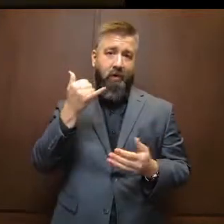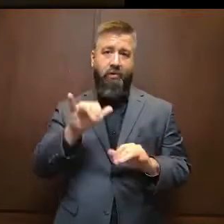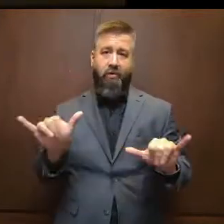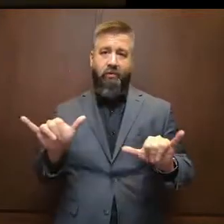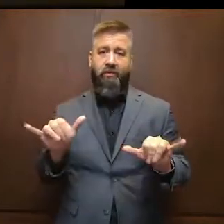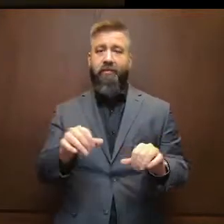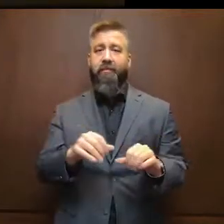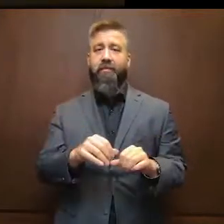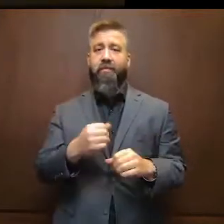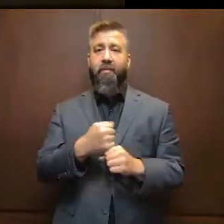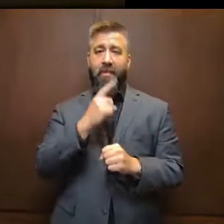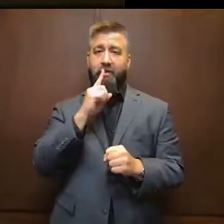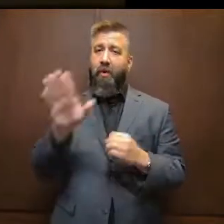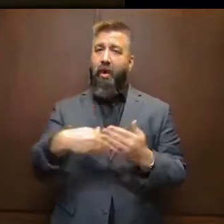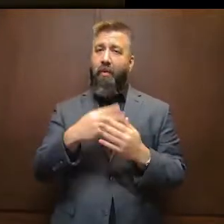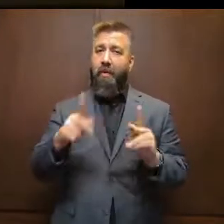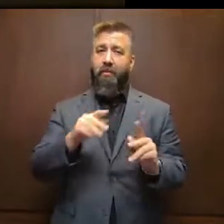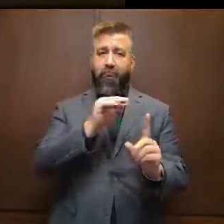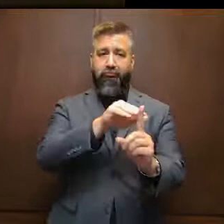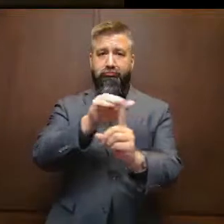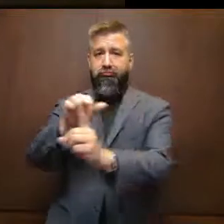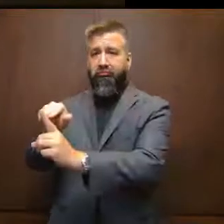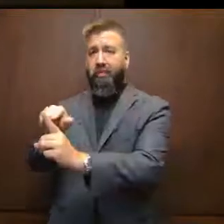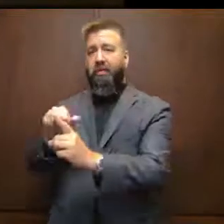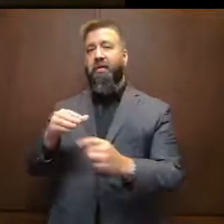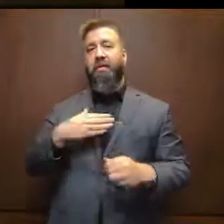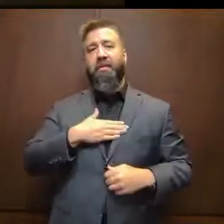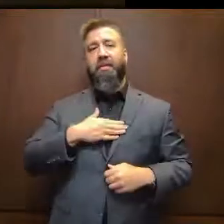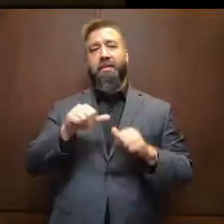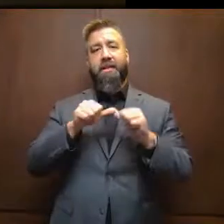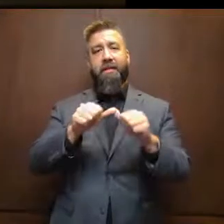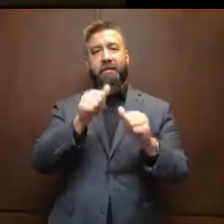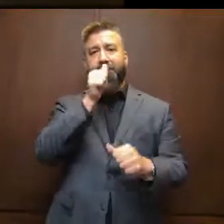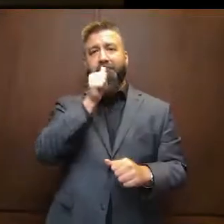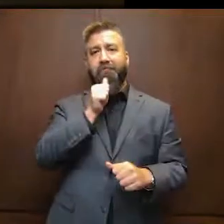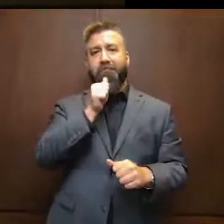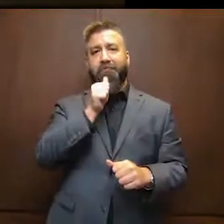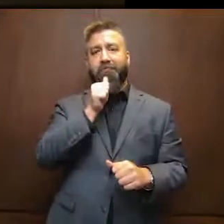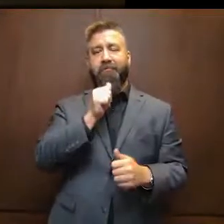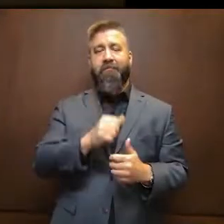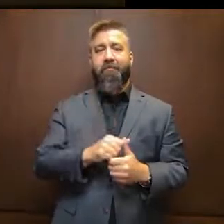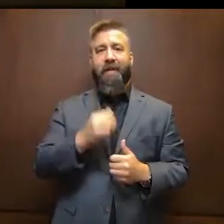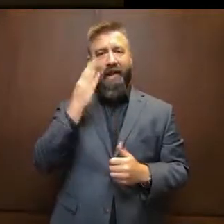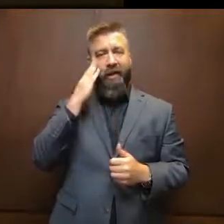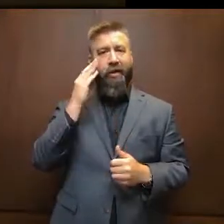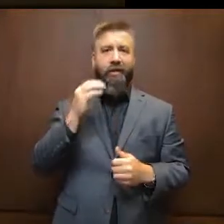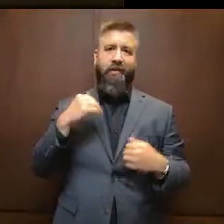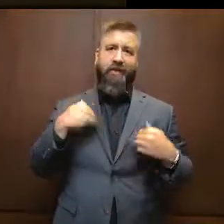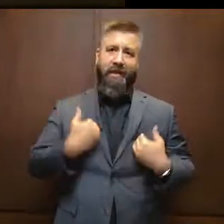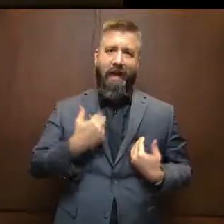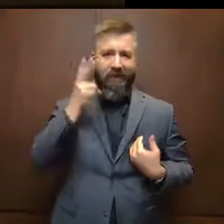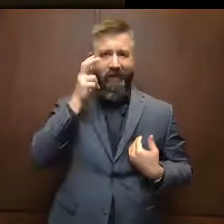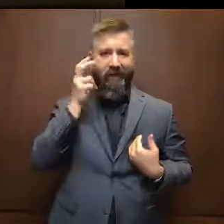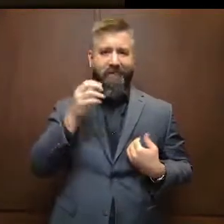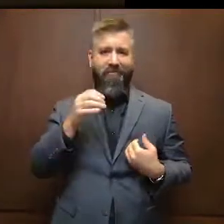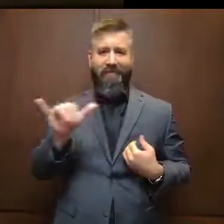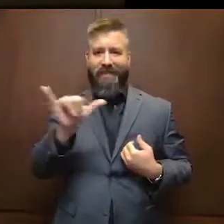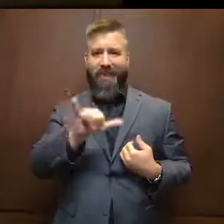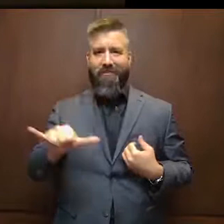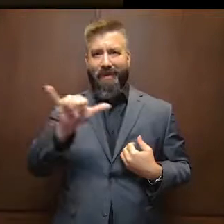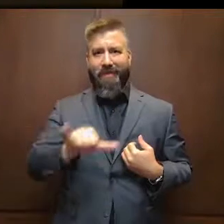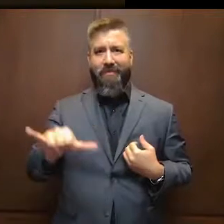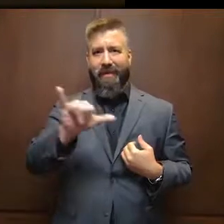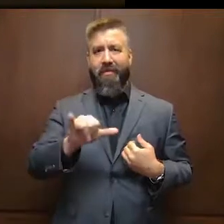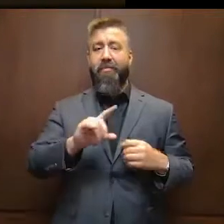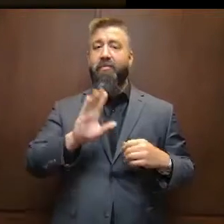sure that everybody's getting notified. So please continue to have patience, and I know you get tired of hearing that old broken record, but you're going to